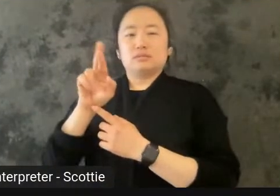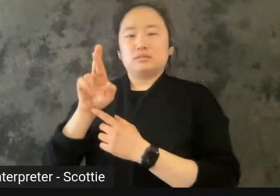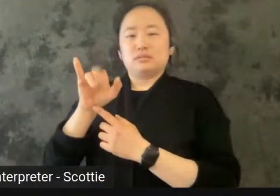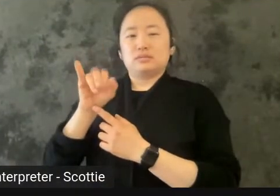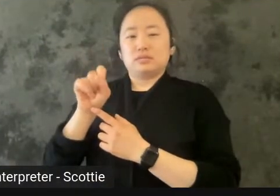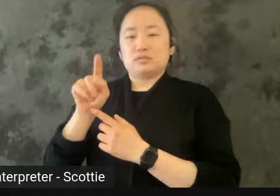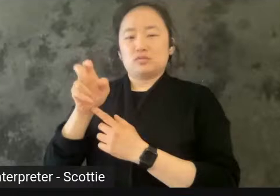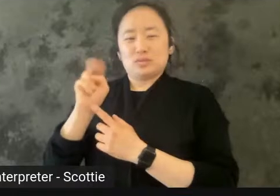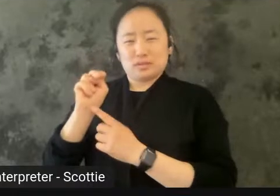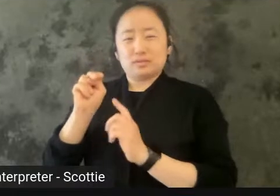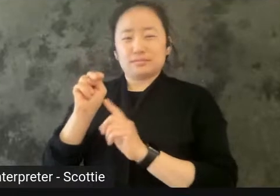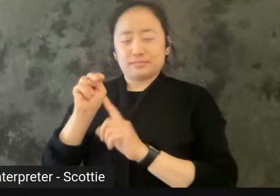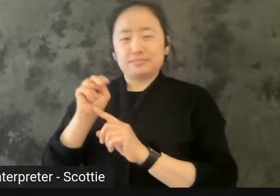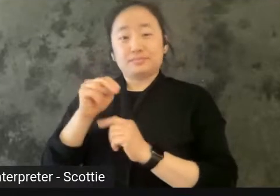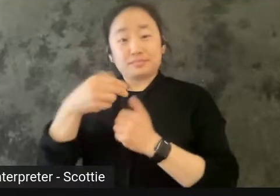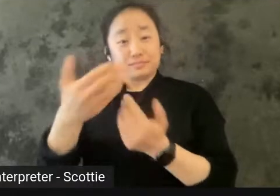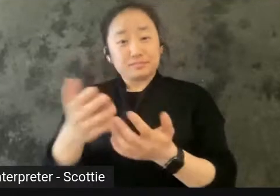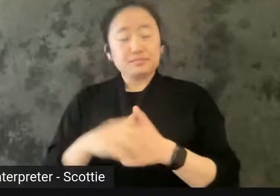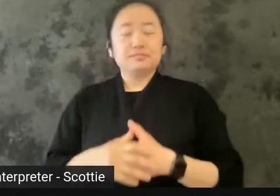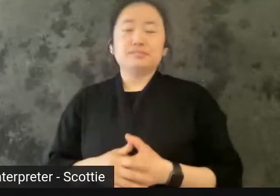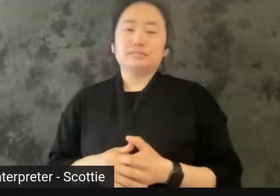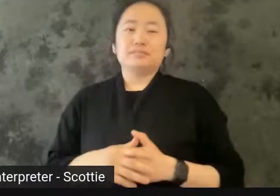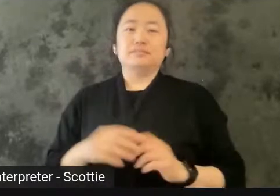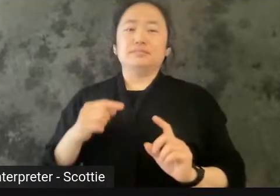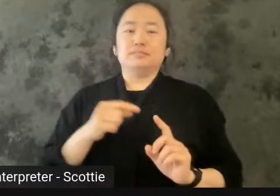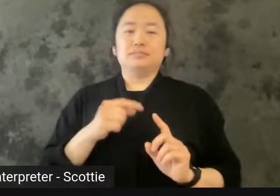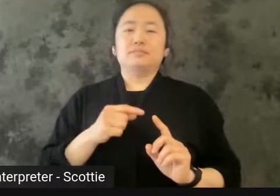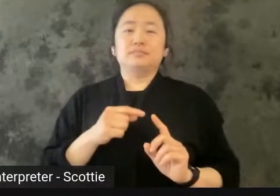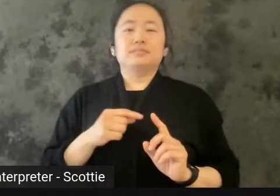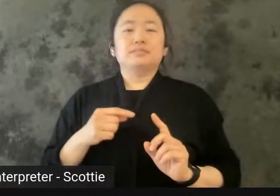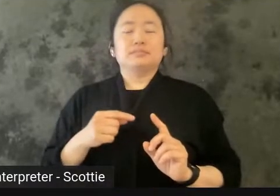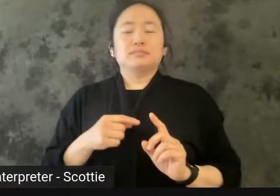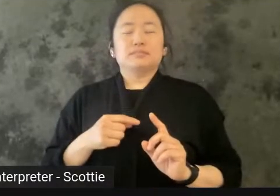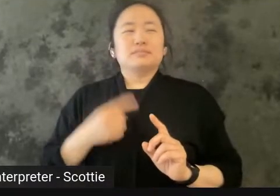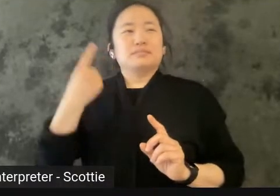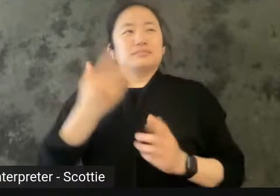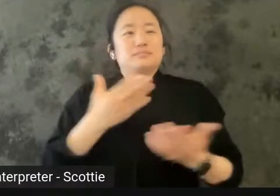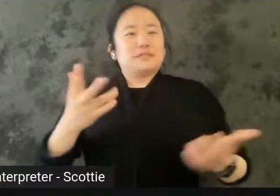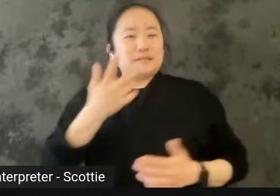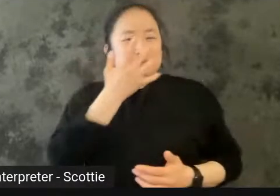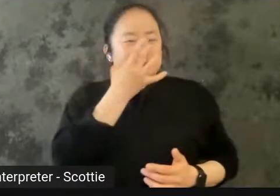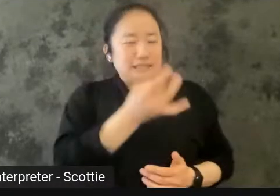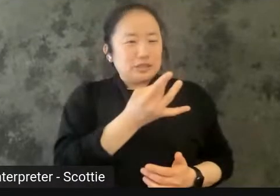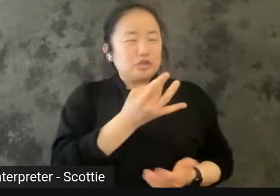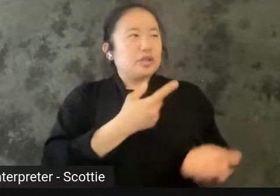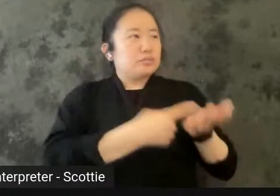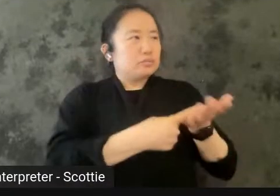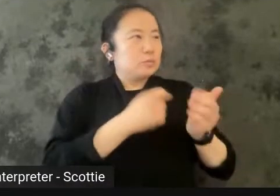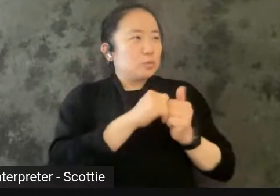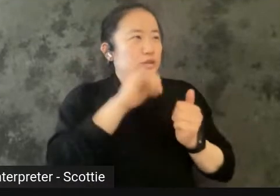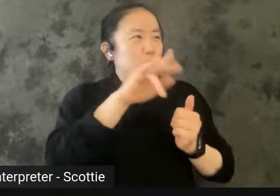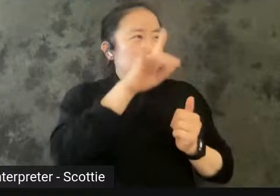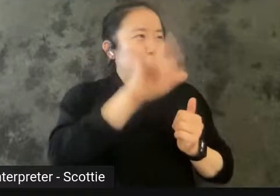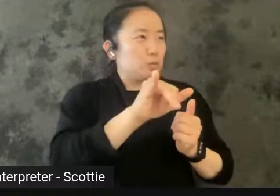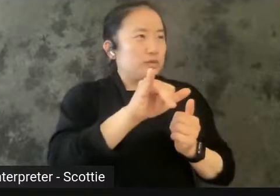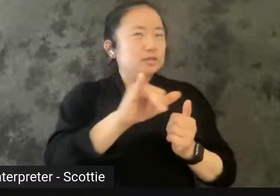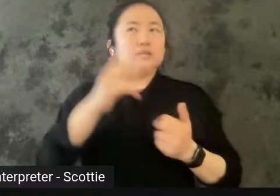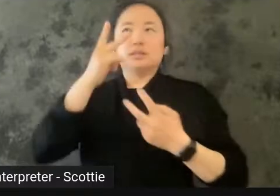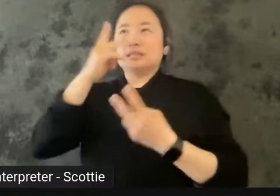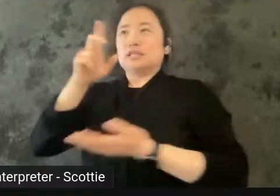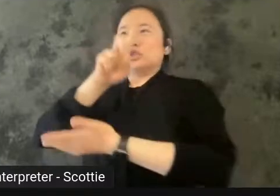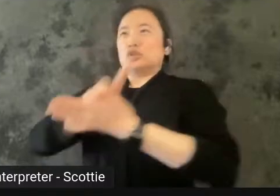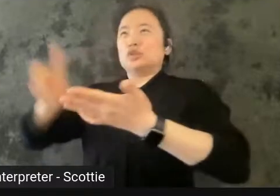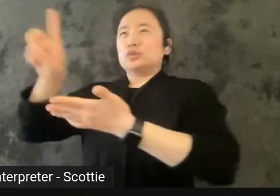really struck me when Judy and I were working together was how invisible discrimination is against people with disabilities. There were